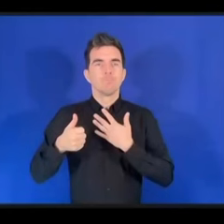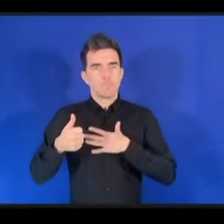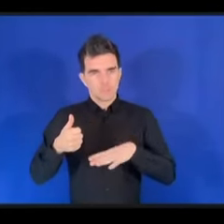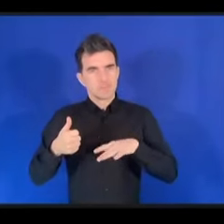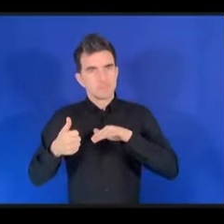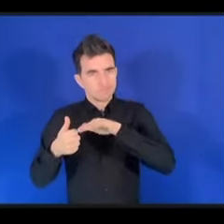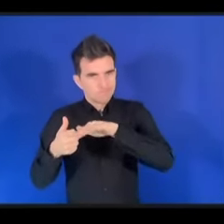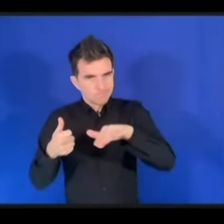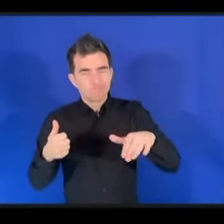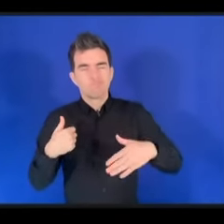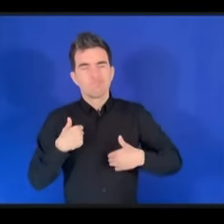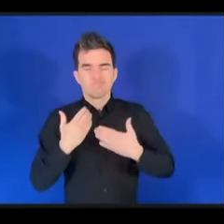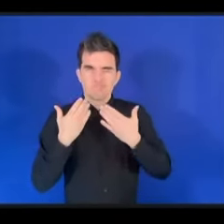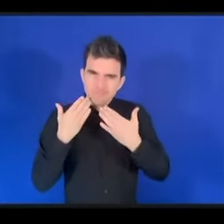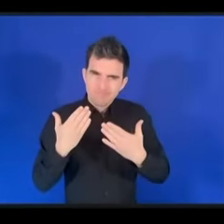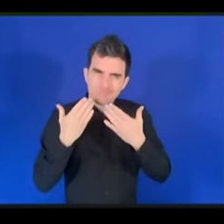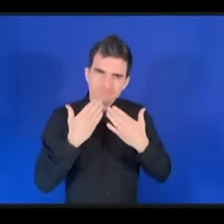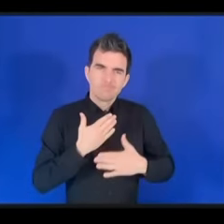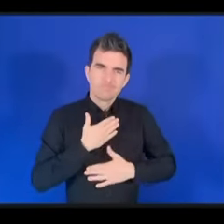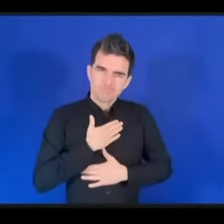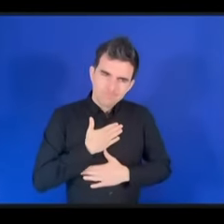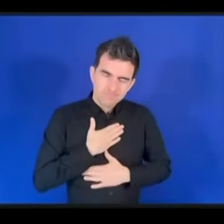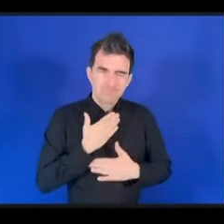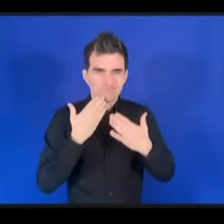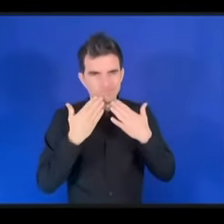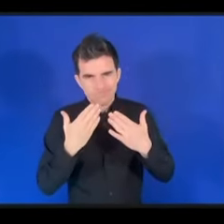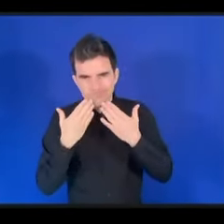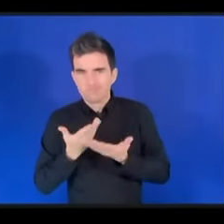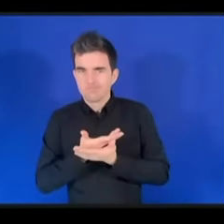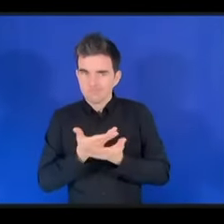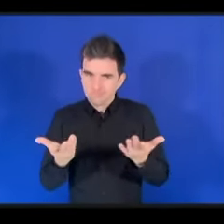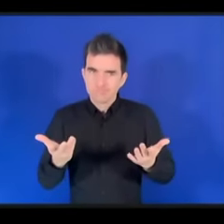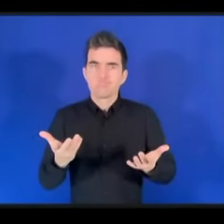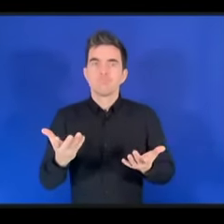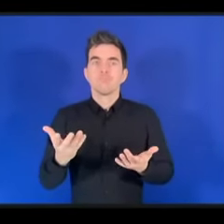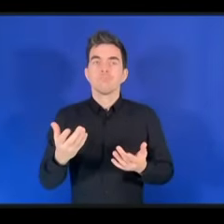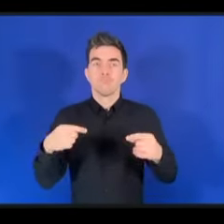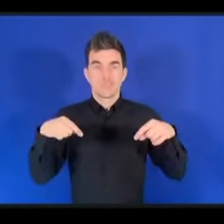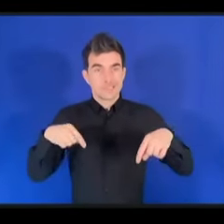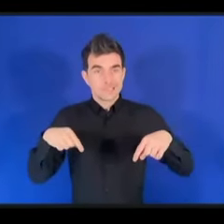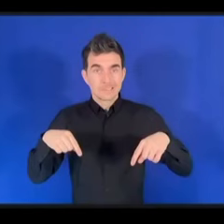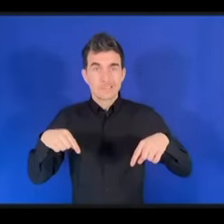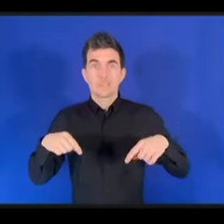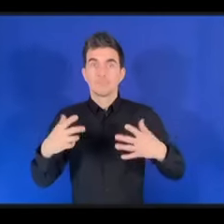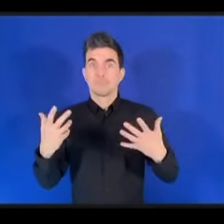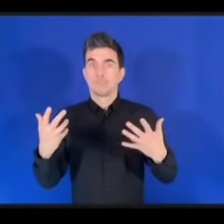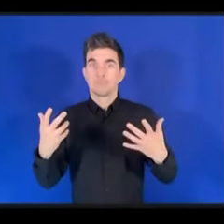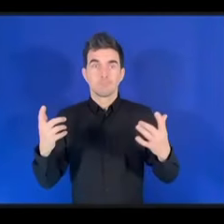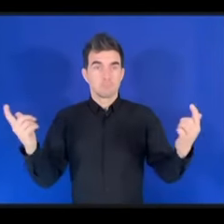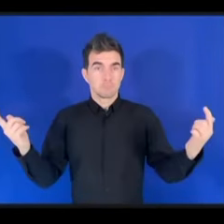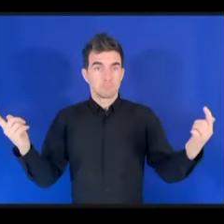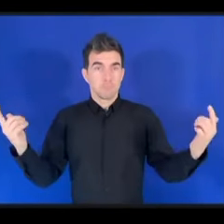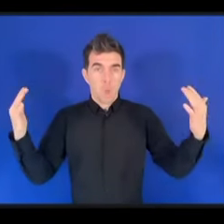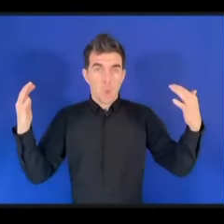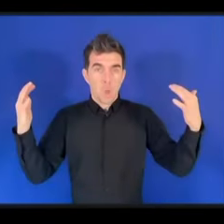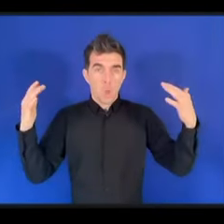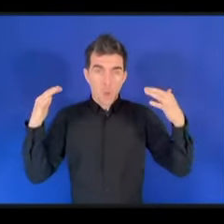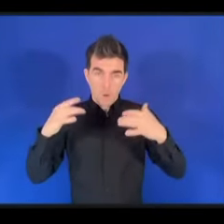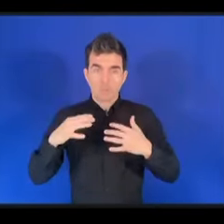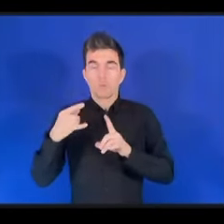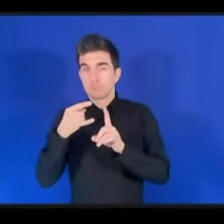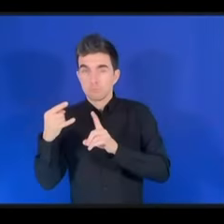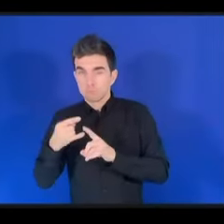from all over the world. And I would like to thank you all for your active discussions. And also thank you very much